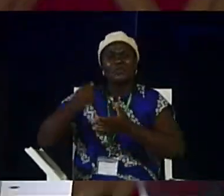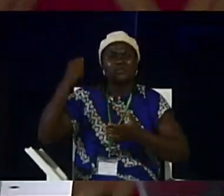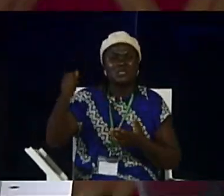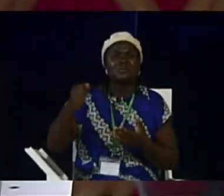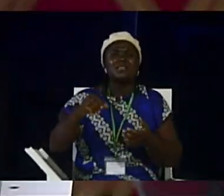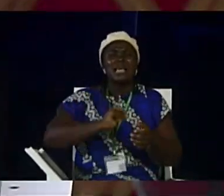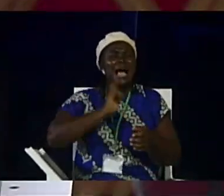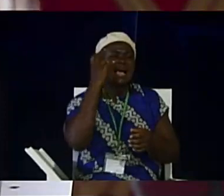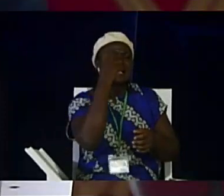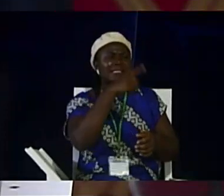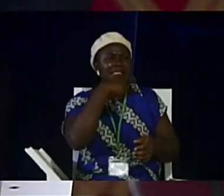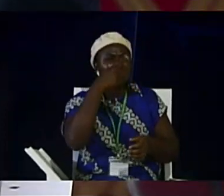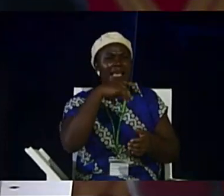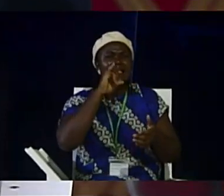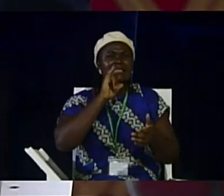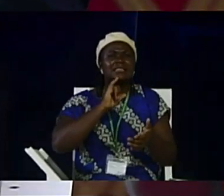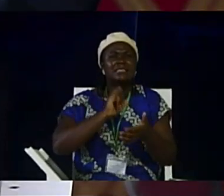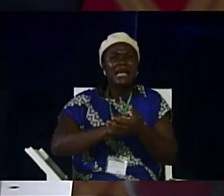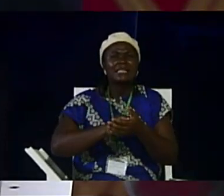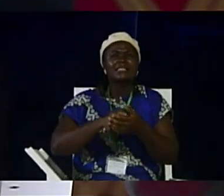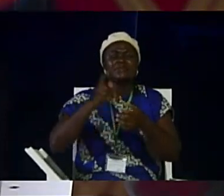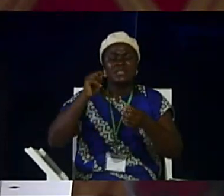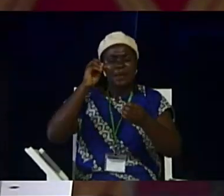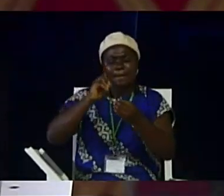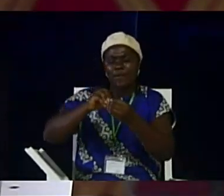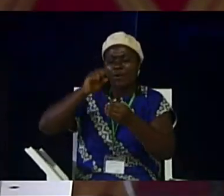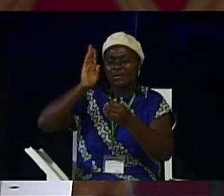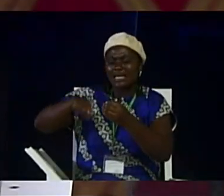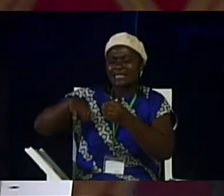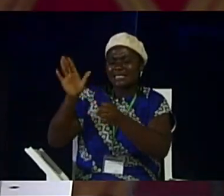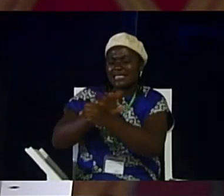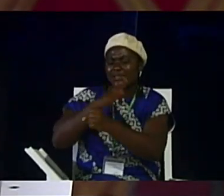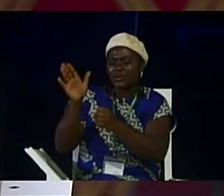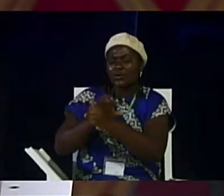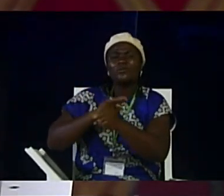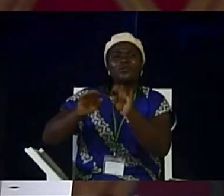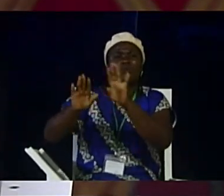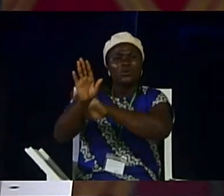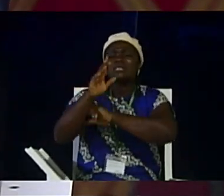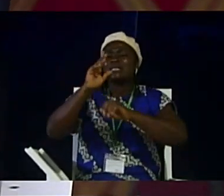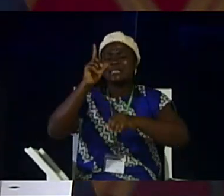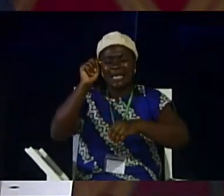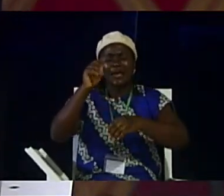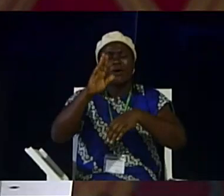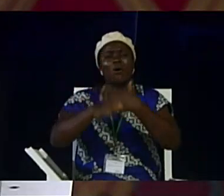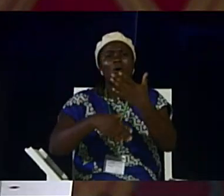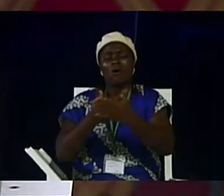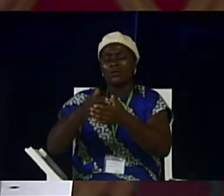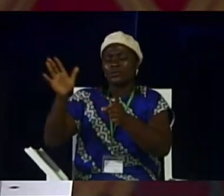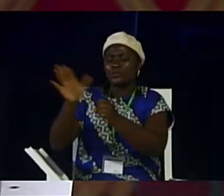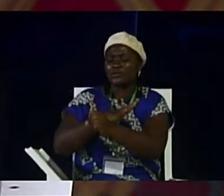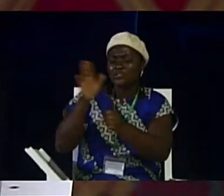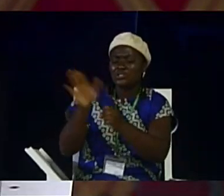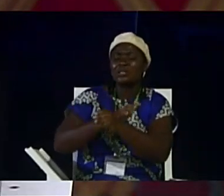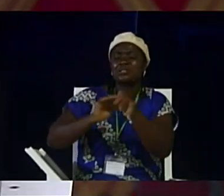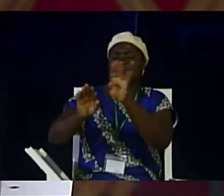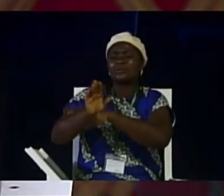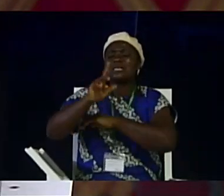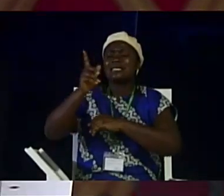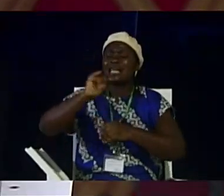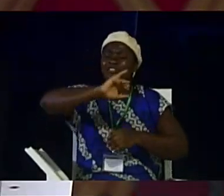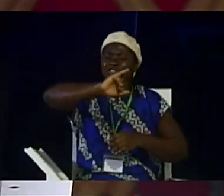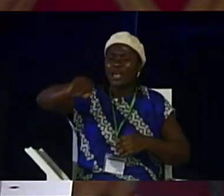I said the more than enough God, the all-sufficient God, the Jehovah